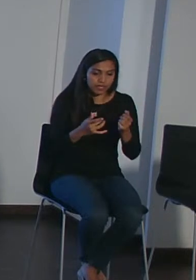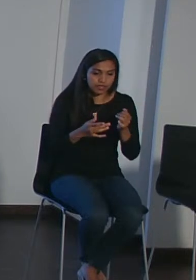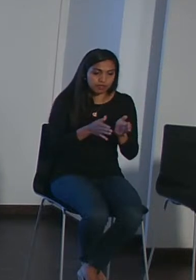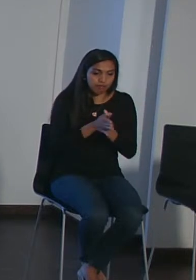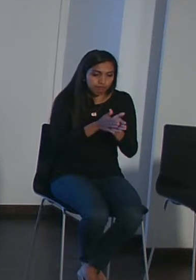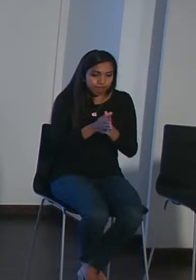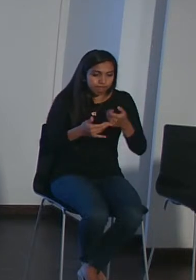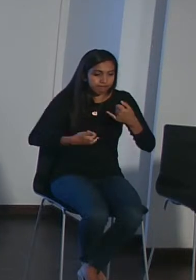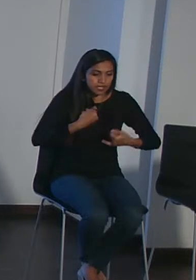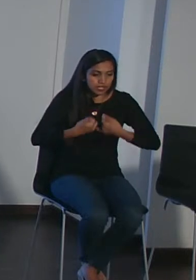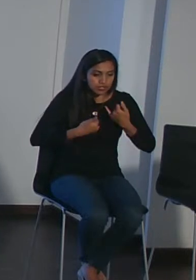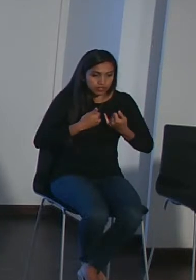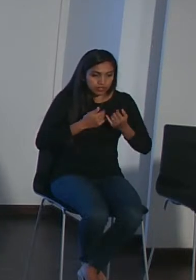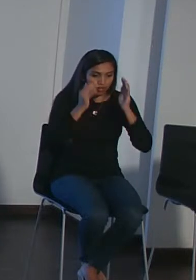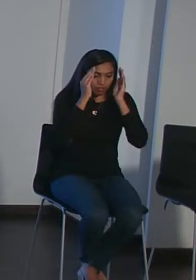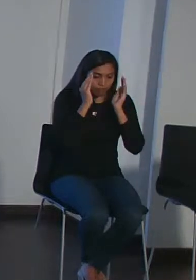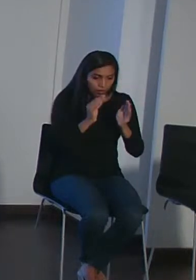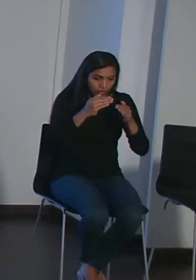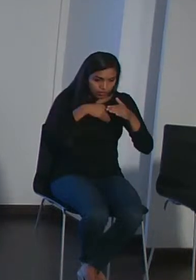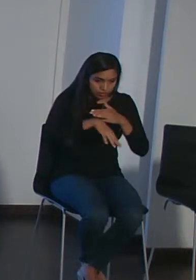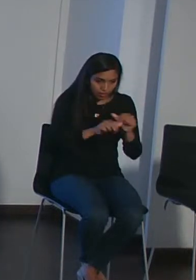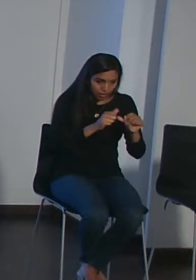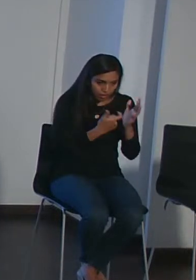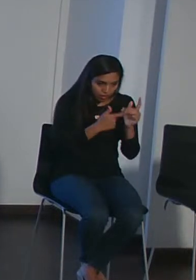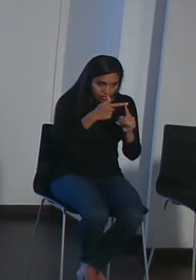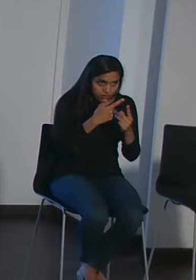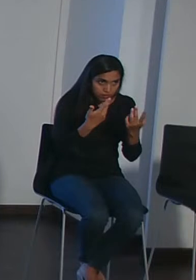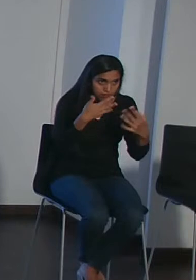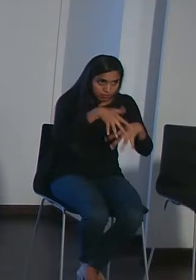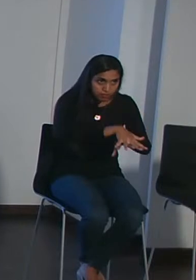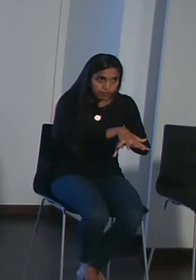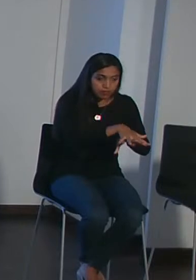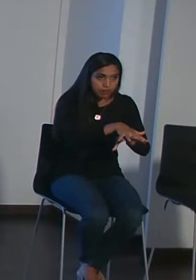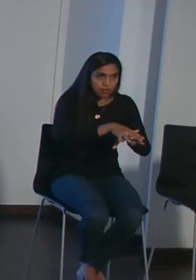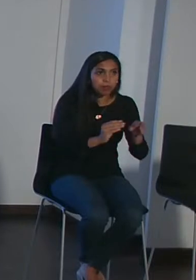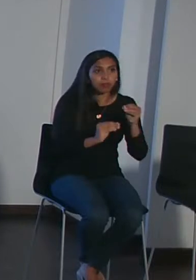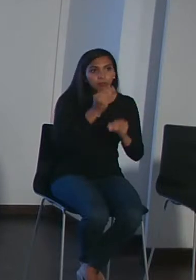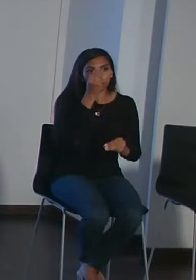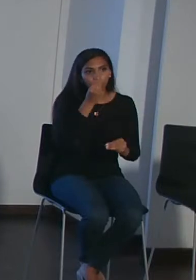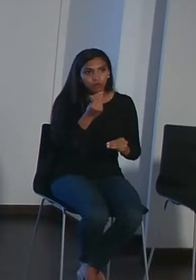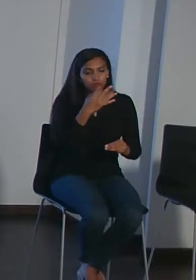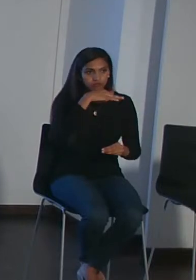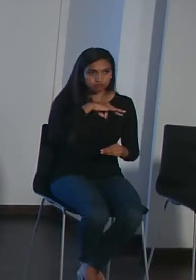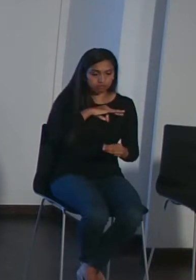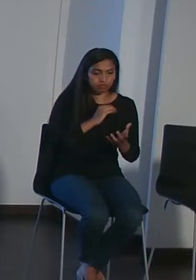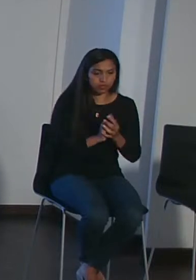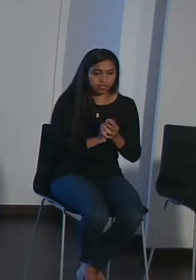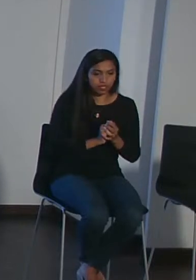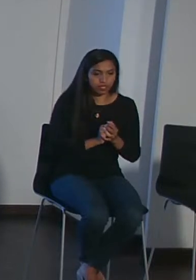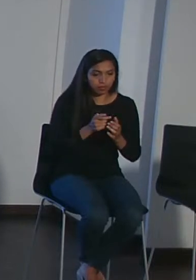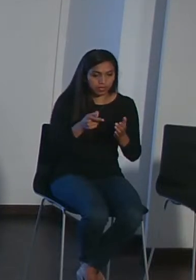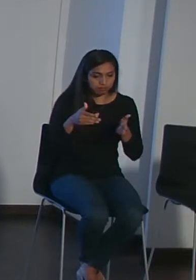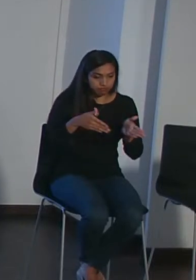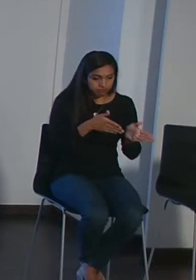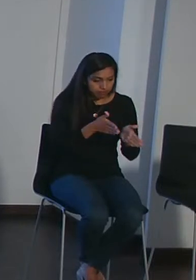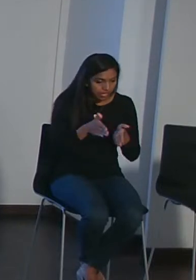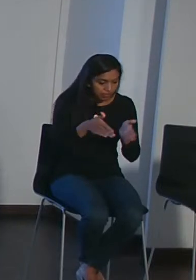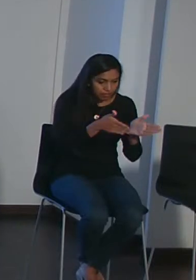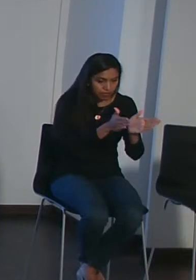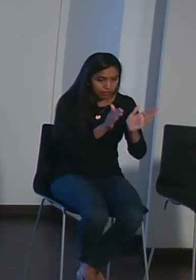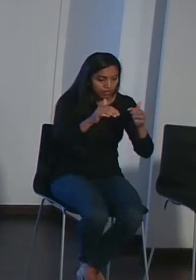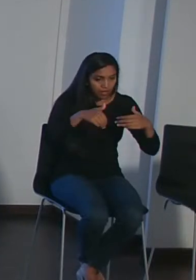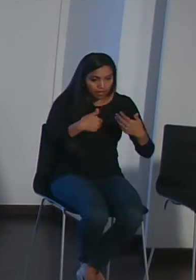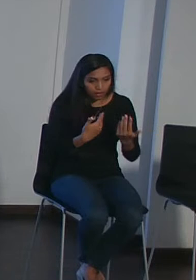and also the reason why we create partitions in exhibitions, the way when you enter a space, that navigation of